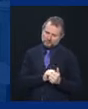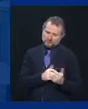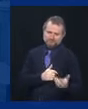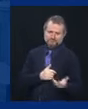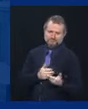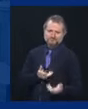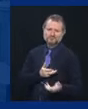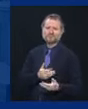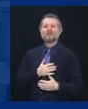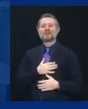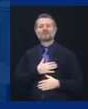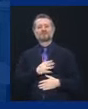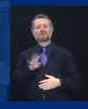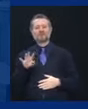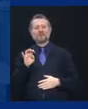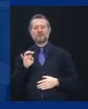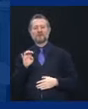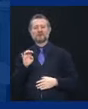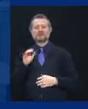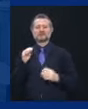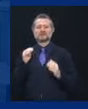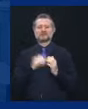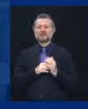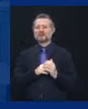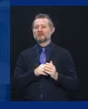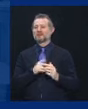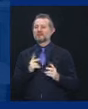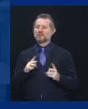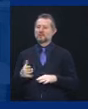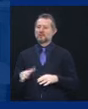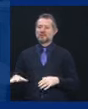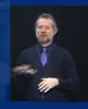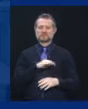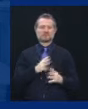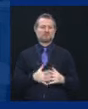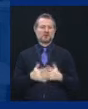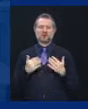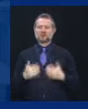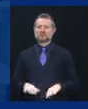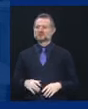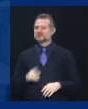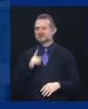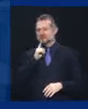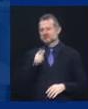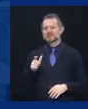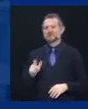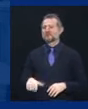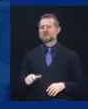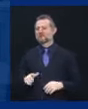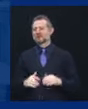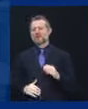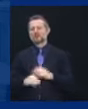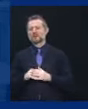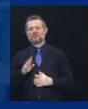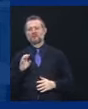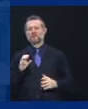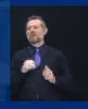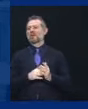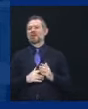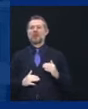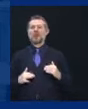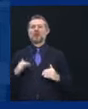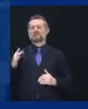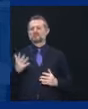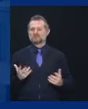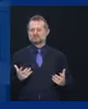400,000 deaths in this nation. And it didn't have to be. It didn't have to be. If we had learned the lessons from COVID